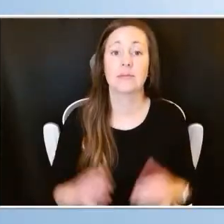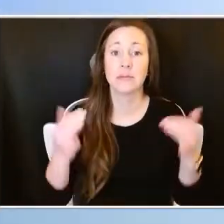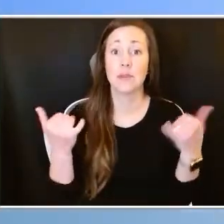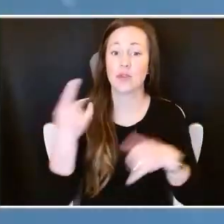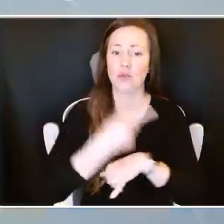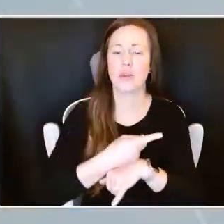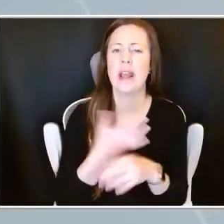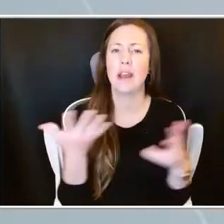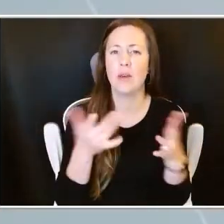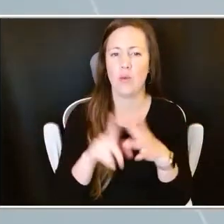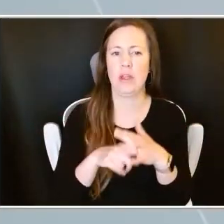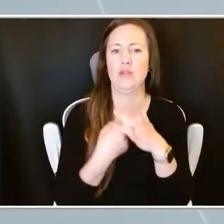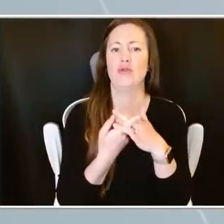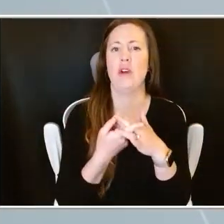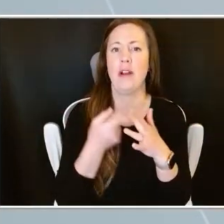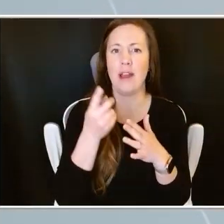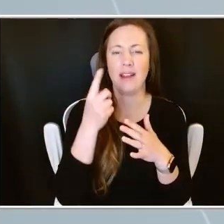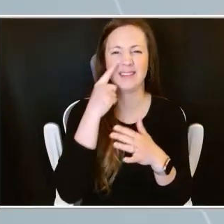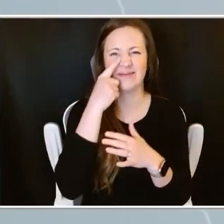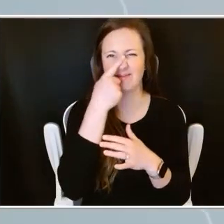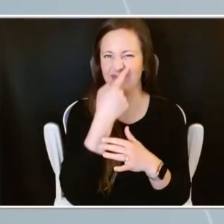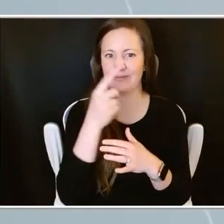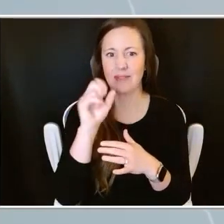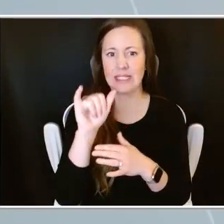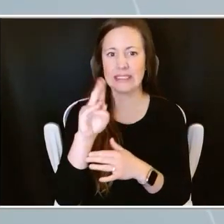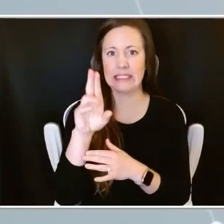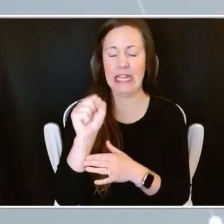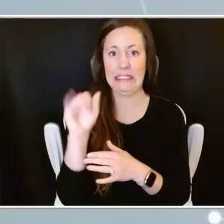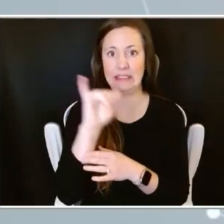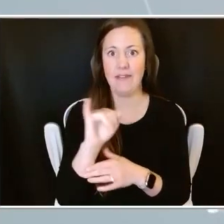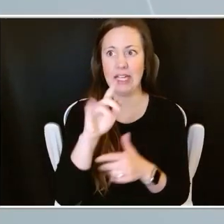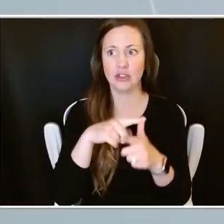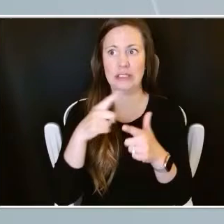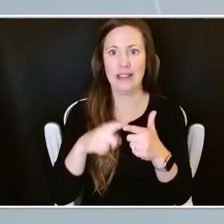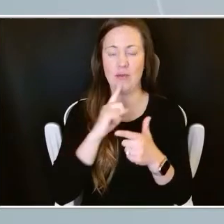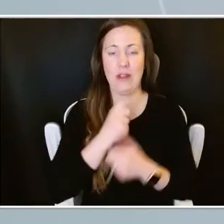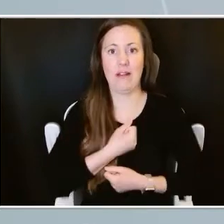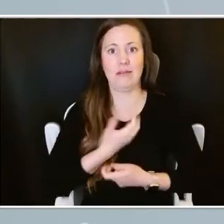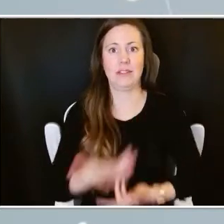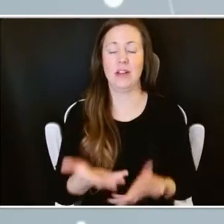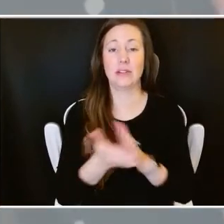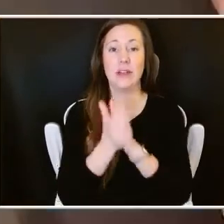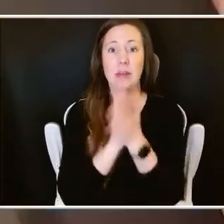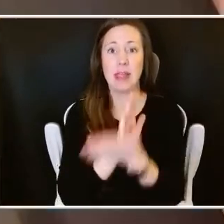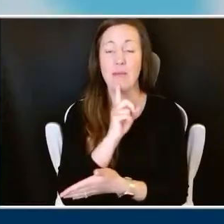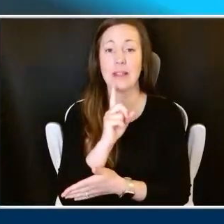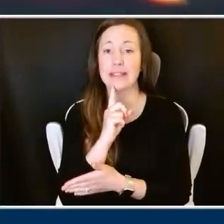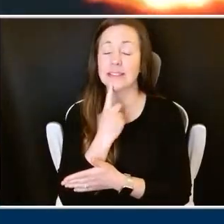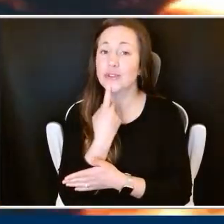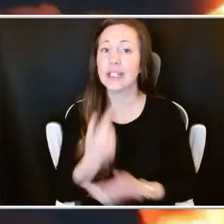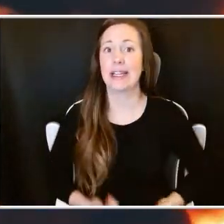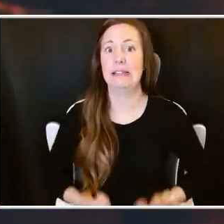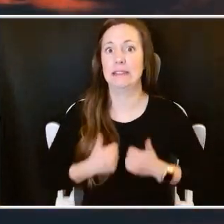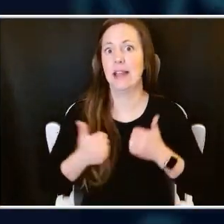started as a sinus infection and unusual exhaustion turned into a life-threatening discovery.